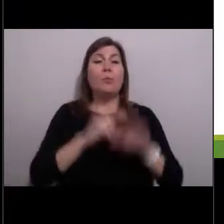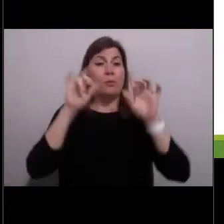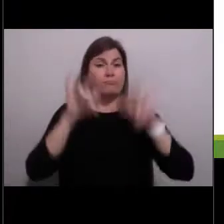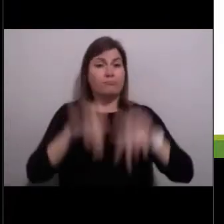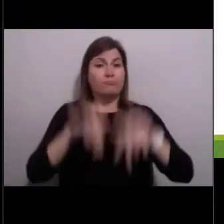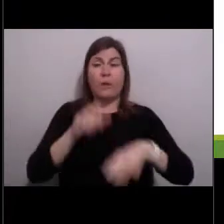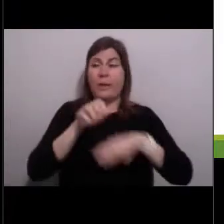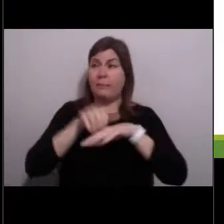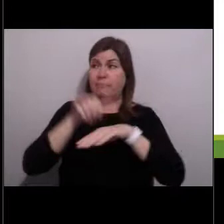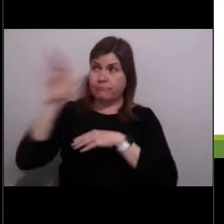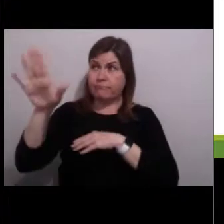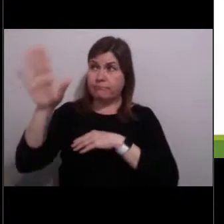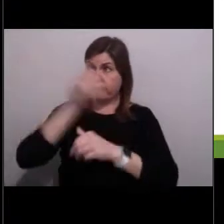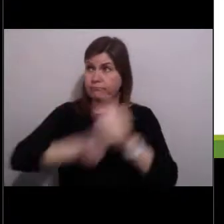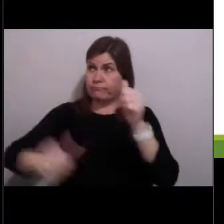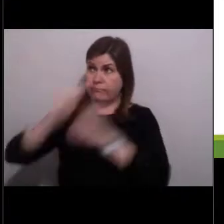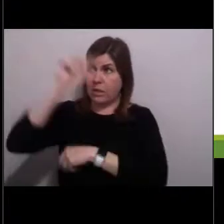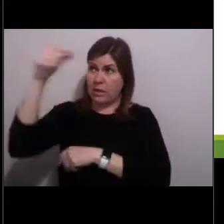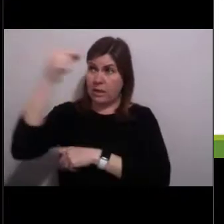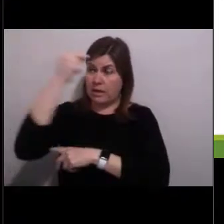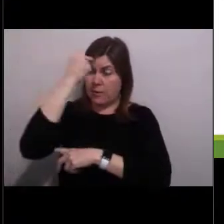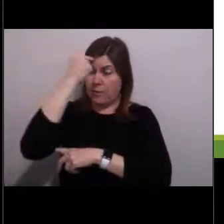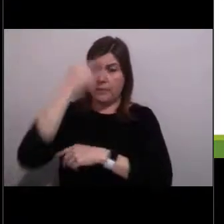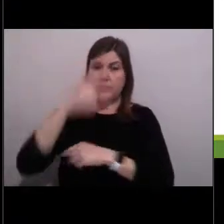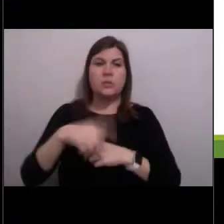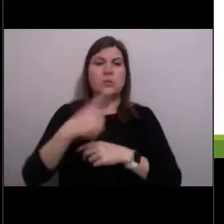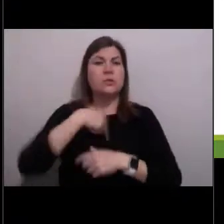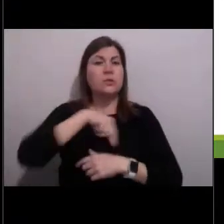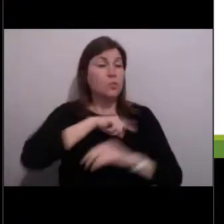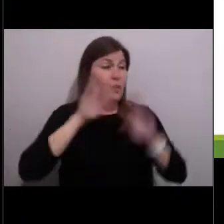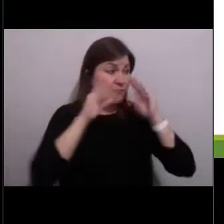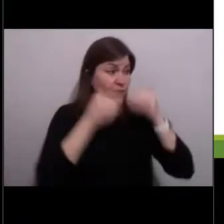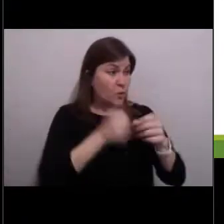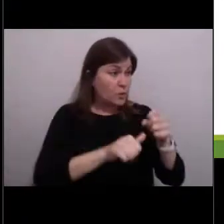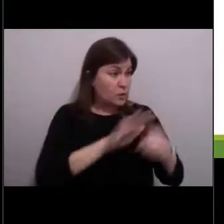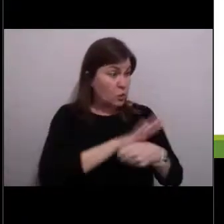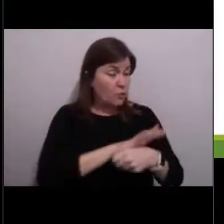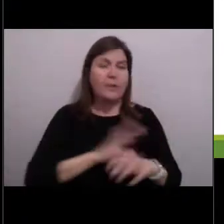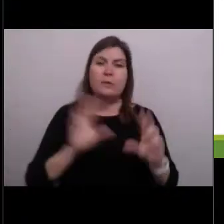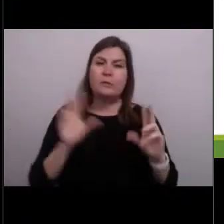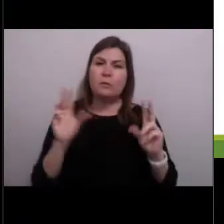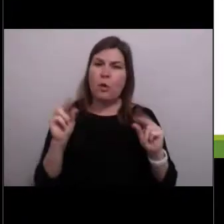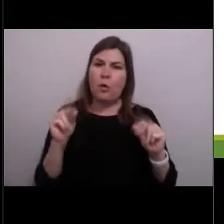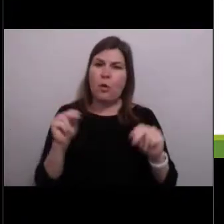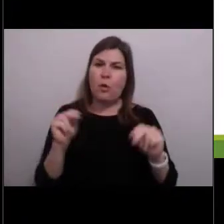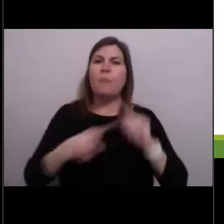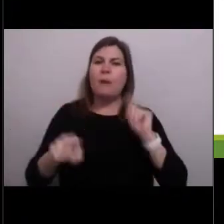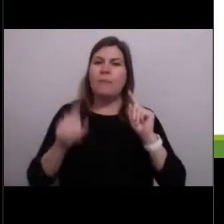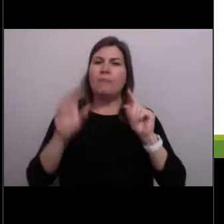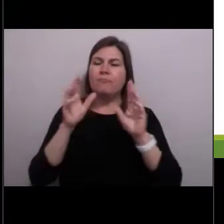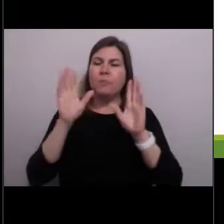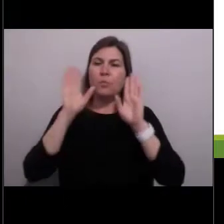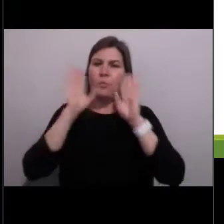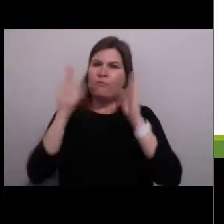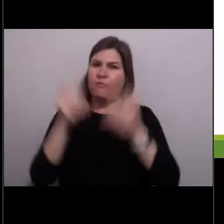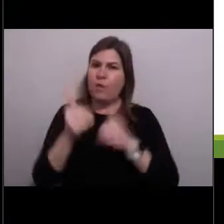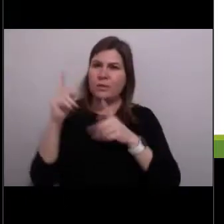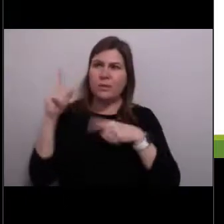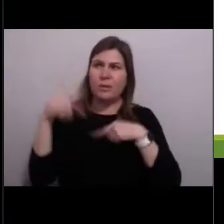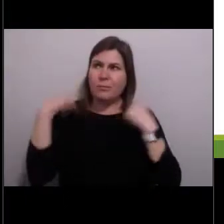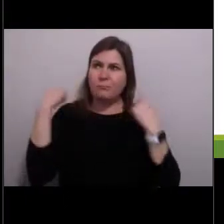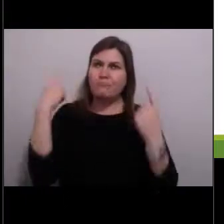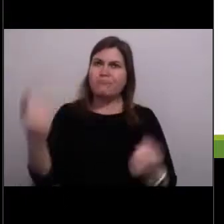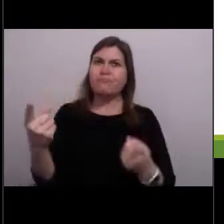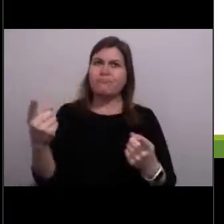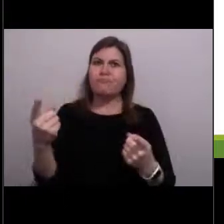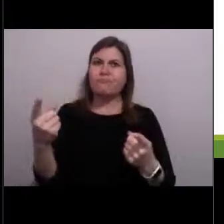long-term care. We didn't focus on COVID. Instead, what we focused on were the systemic issues that everybody knows are long-standing in relation